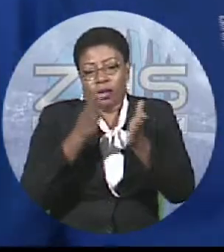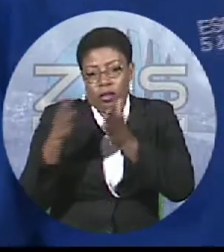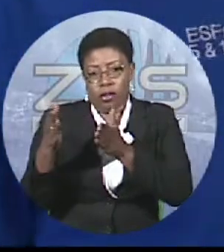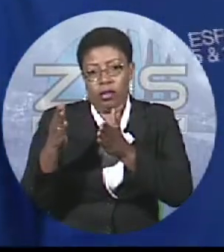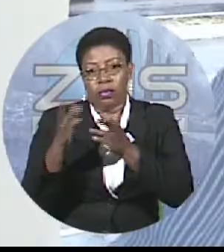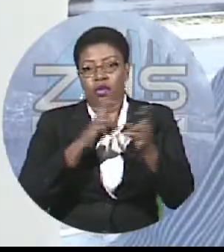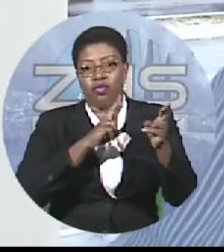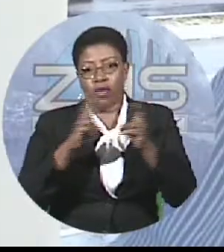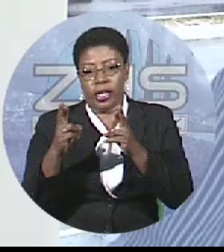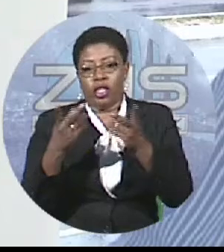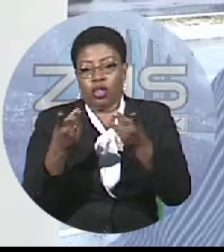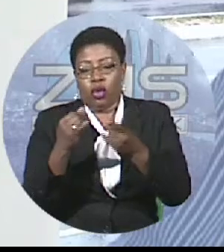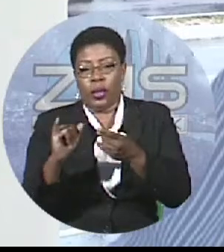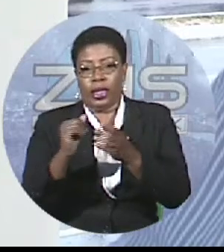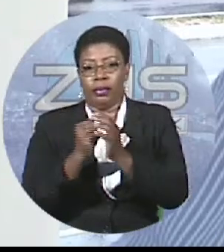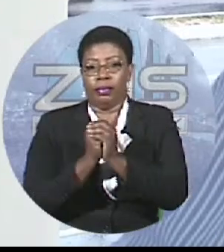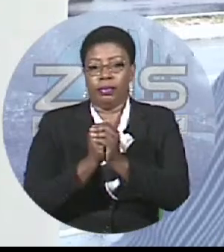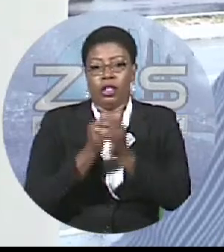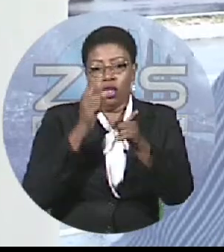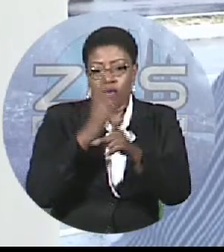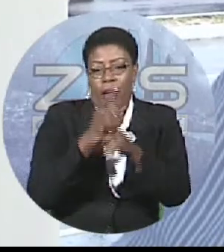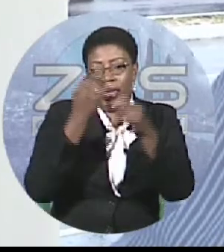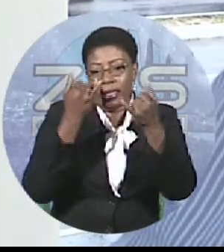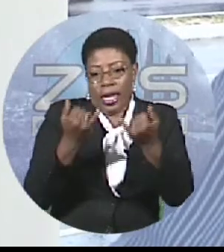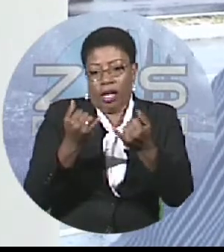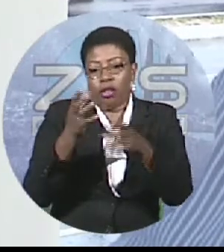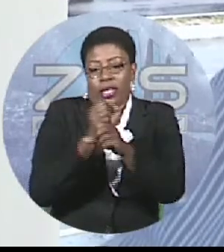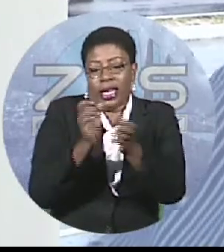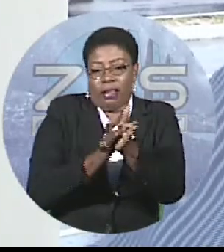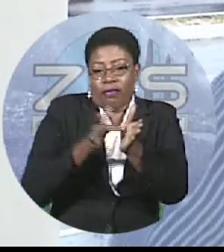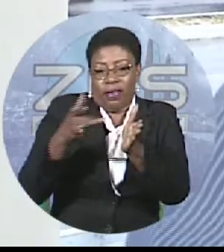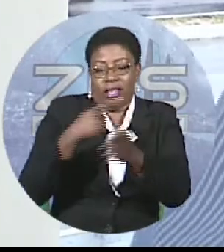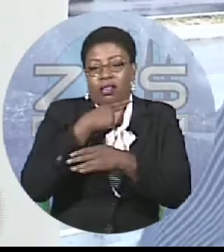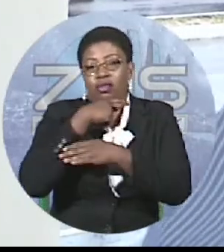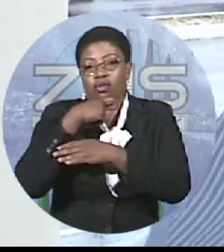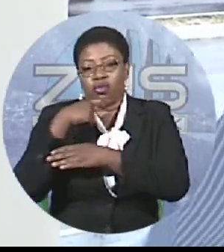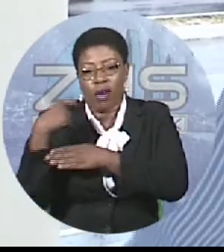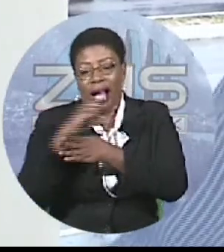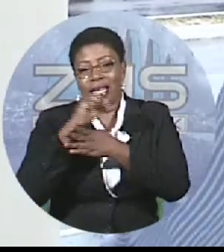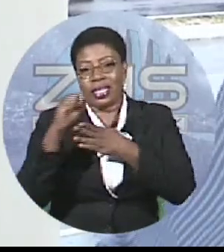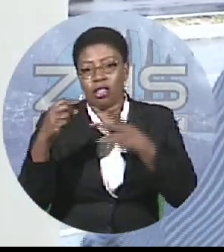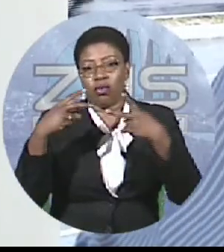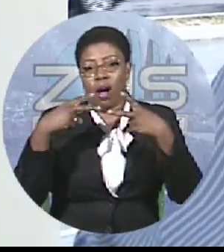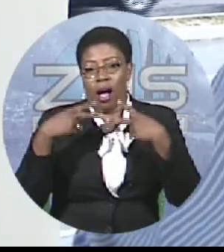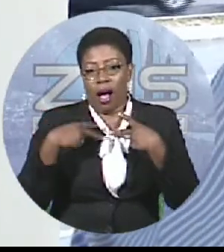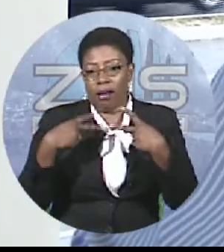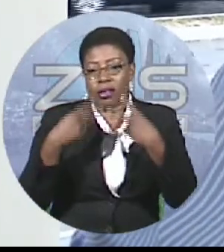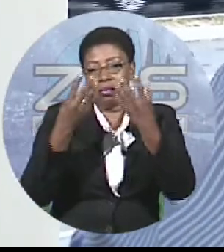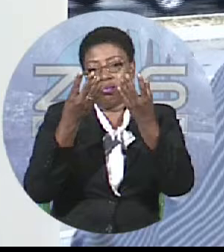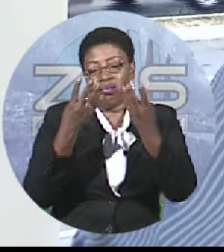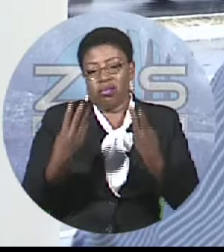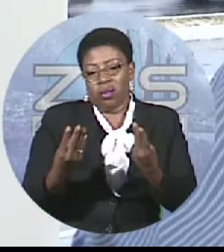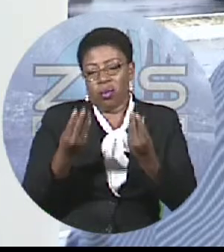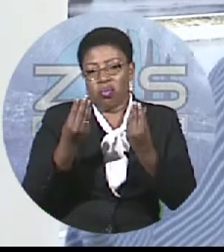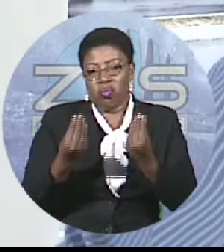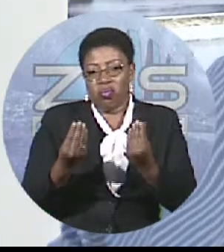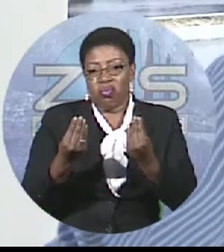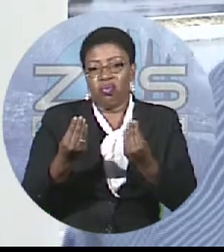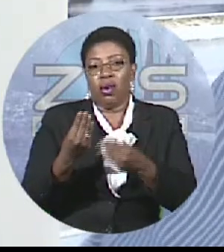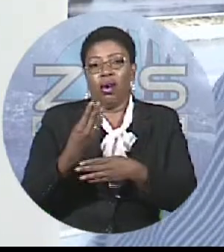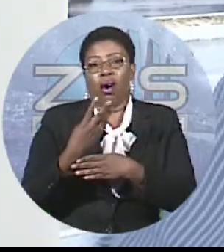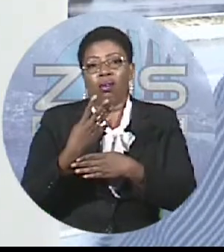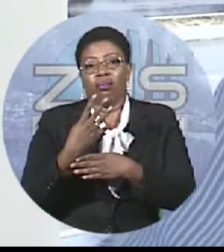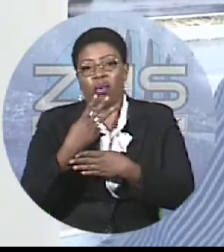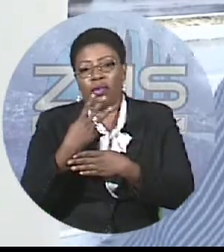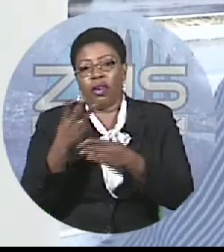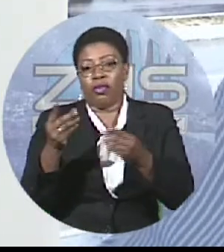be in motion. Right now, we should be taking advantage of the dry season, even though we have some precipitation around us, which will be around